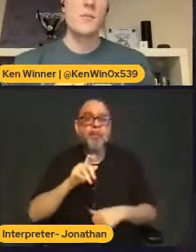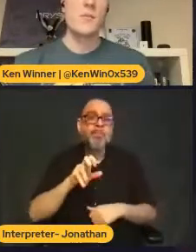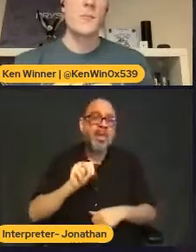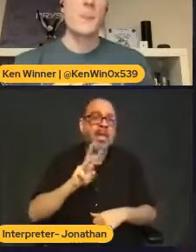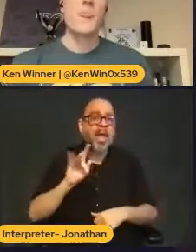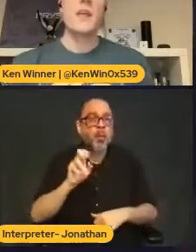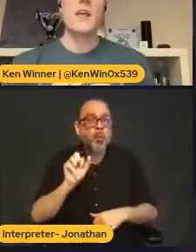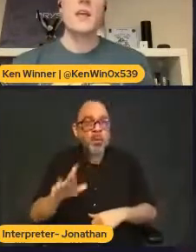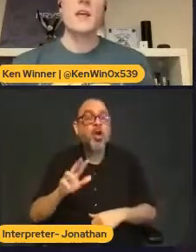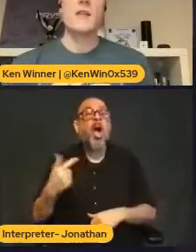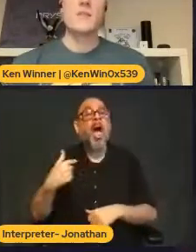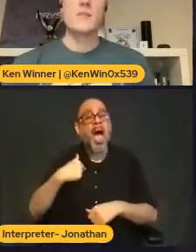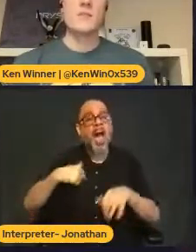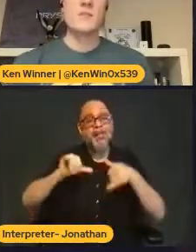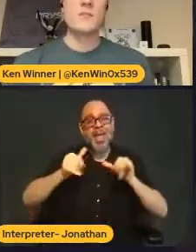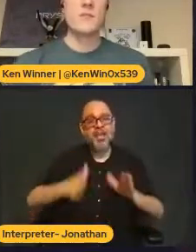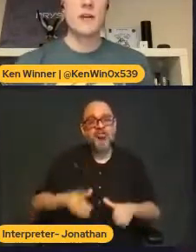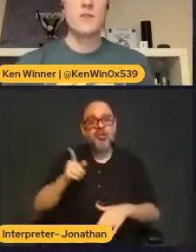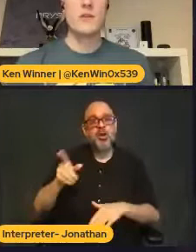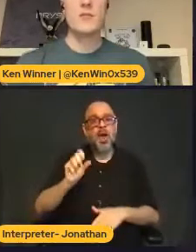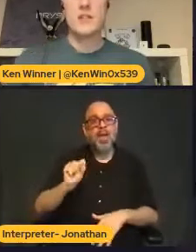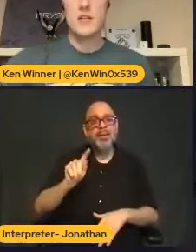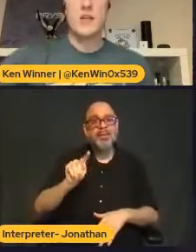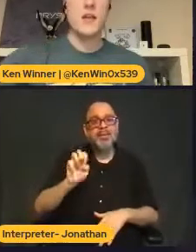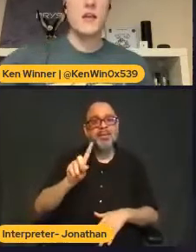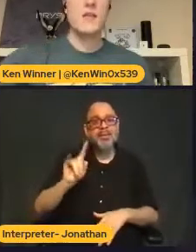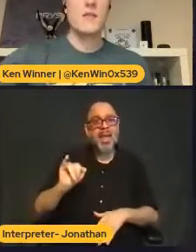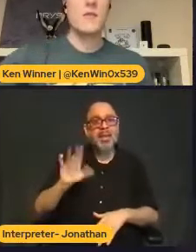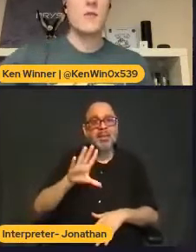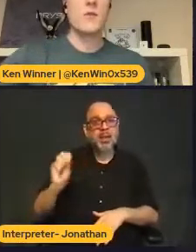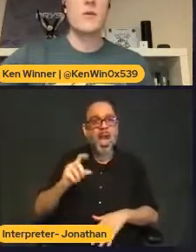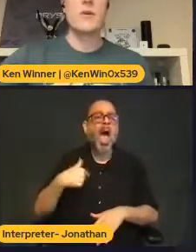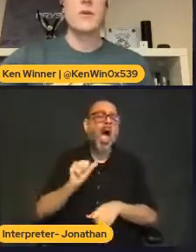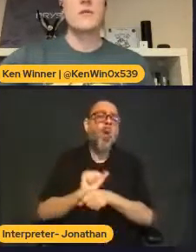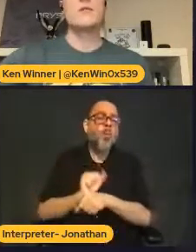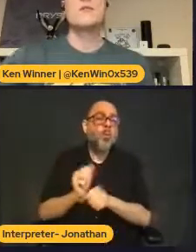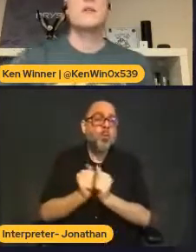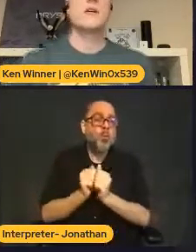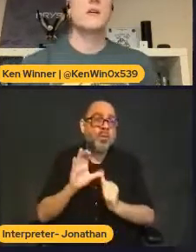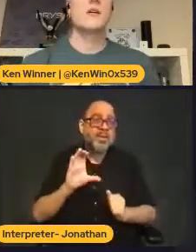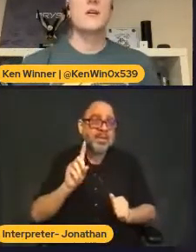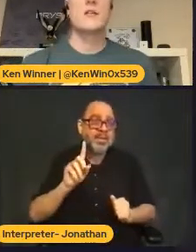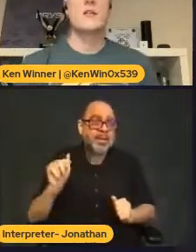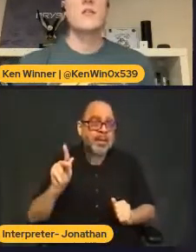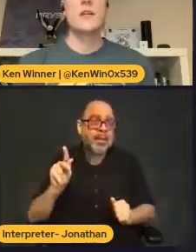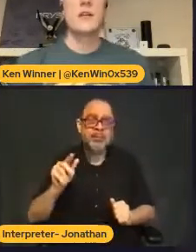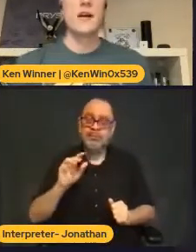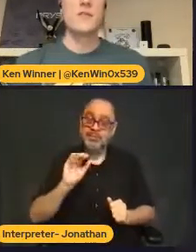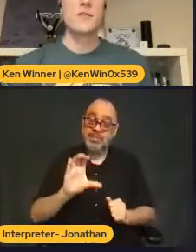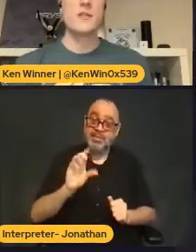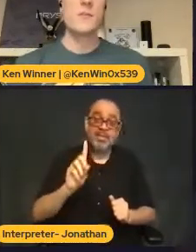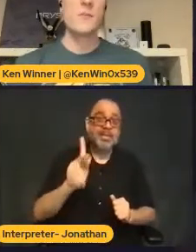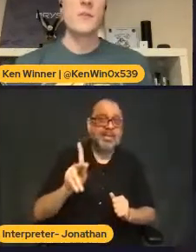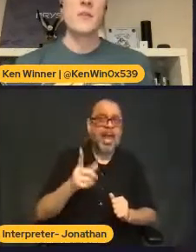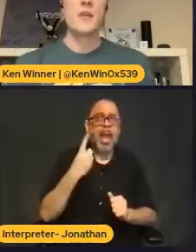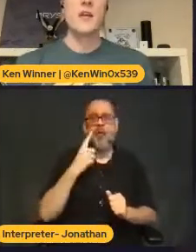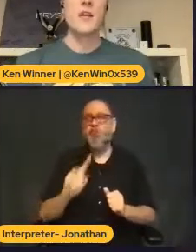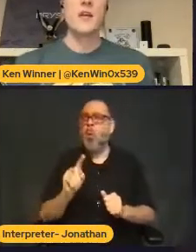Steady, and I've worked with the CDK for a little over a year and a half or